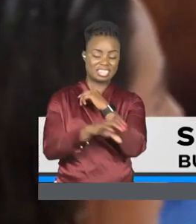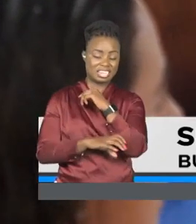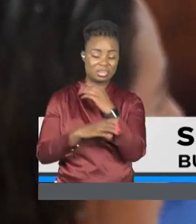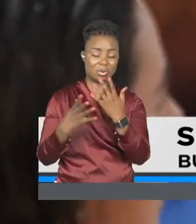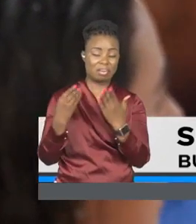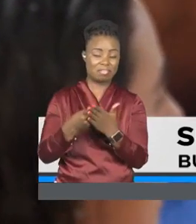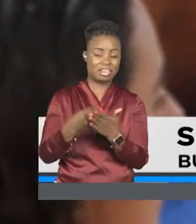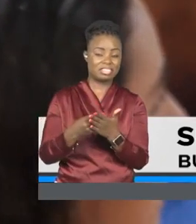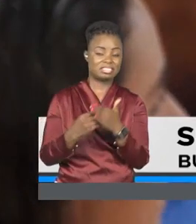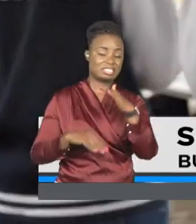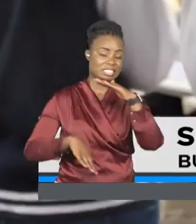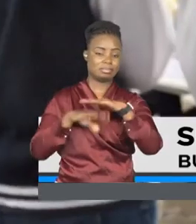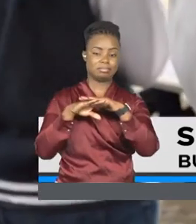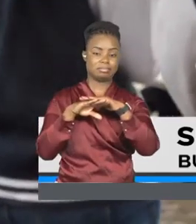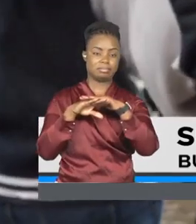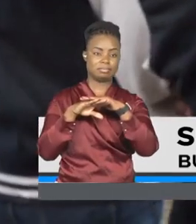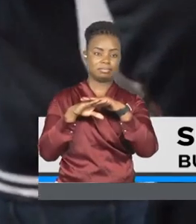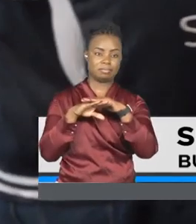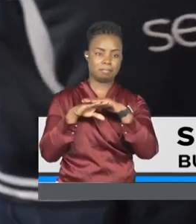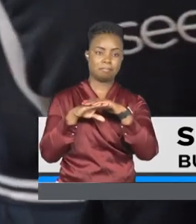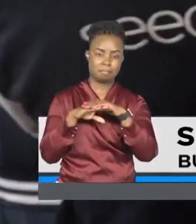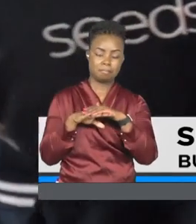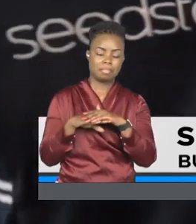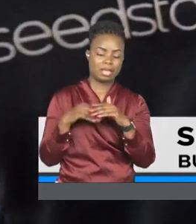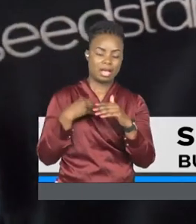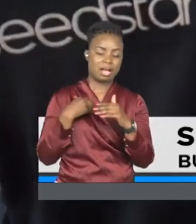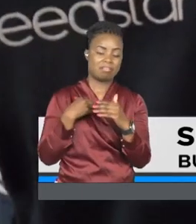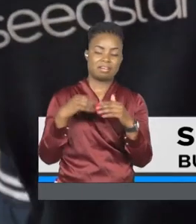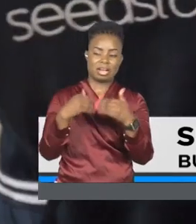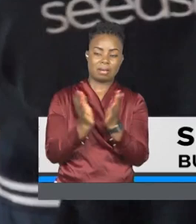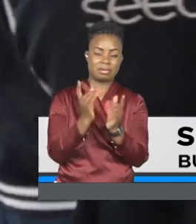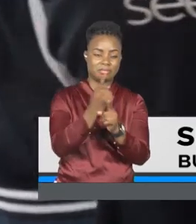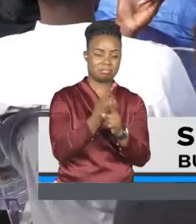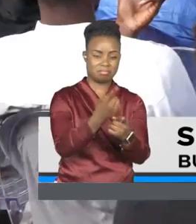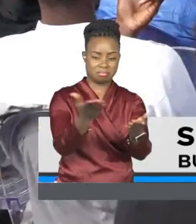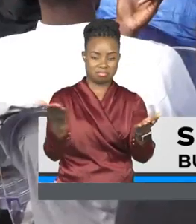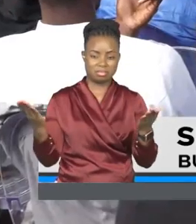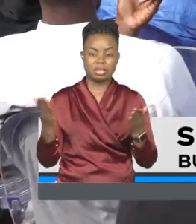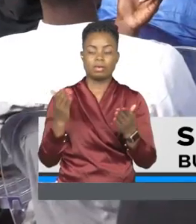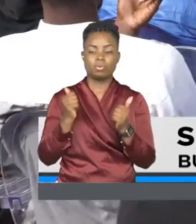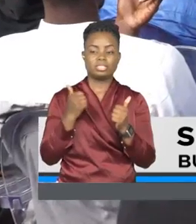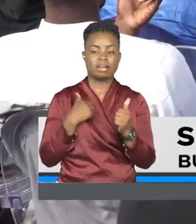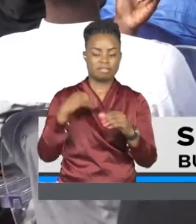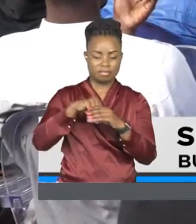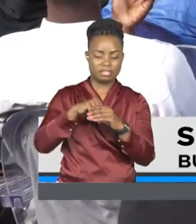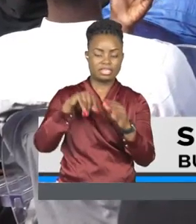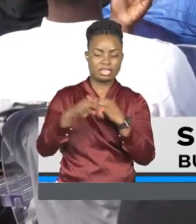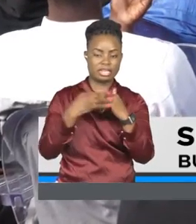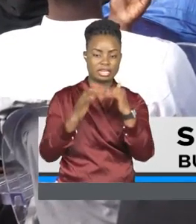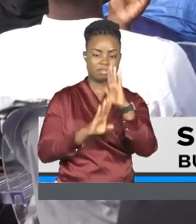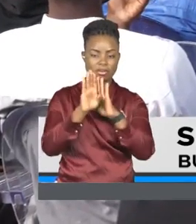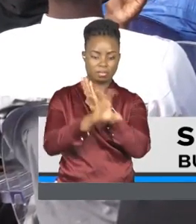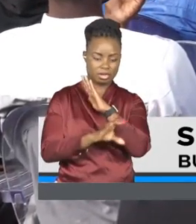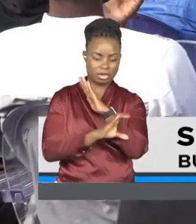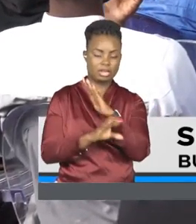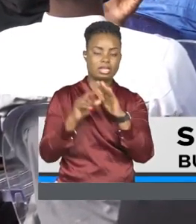limited. Swiss investment fund SeedStars has a presence in 80 developing countries, including Senegal and other